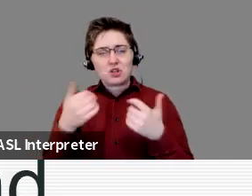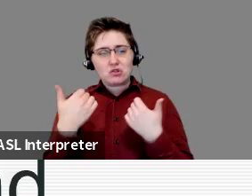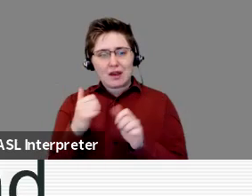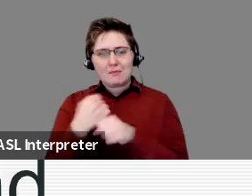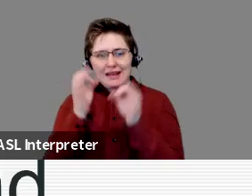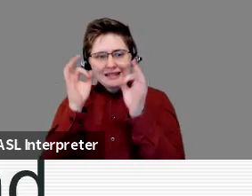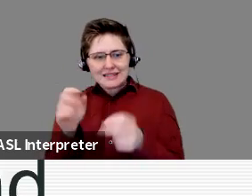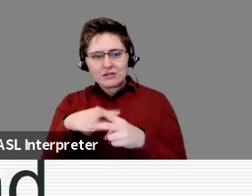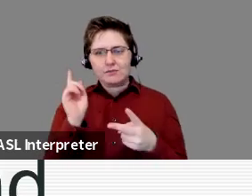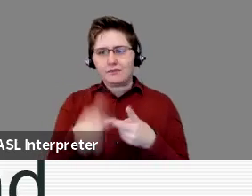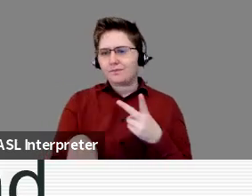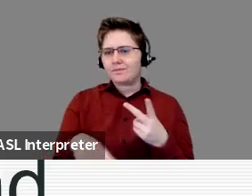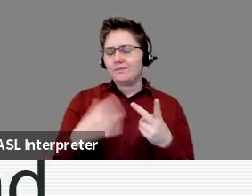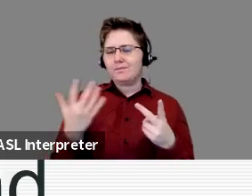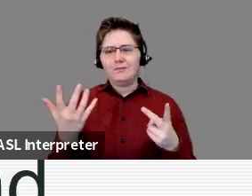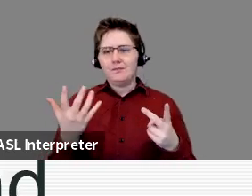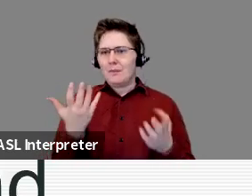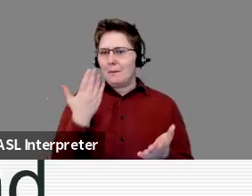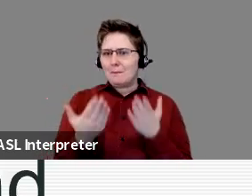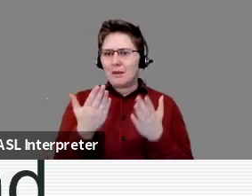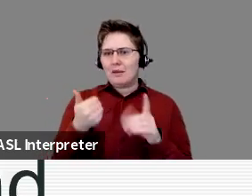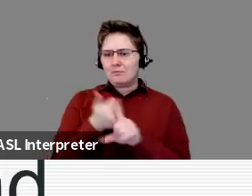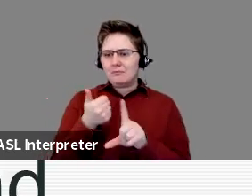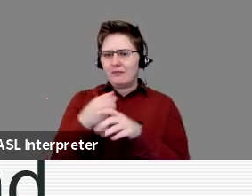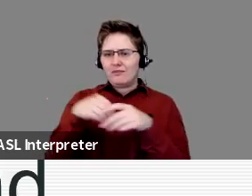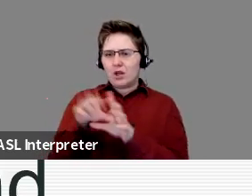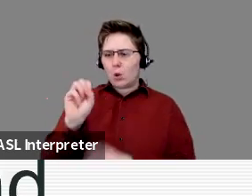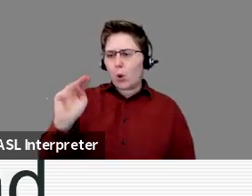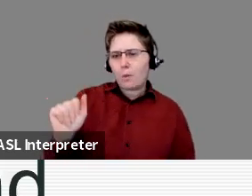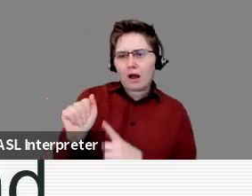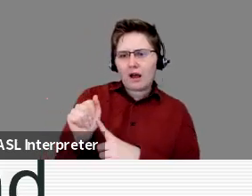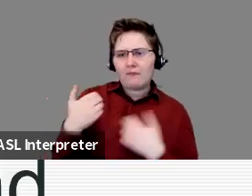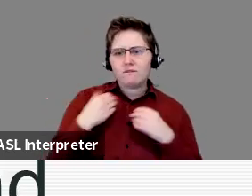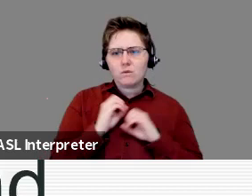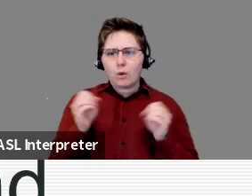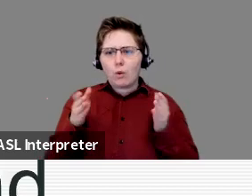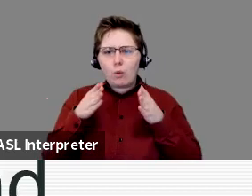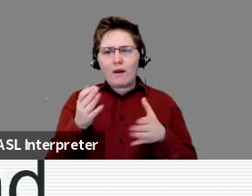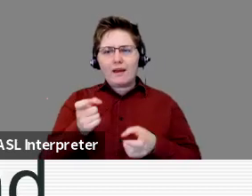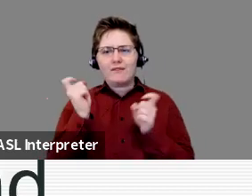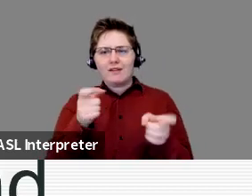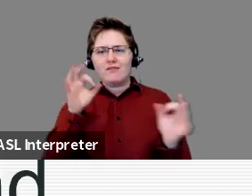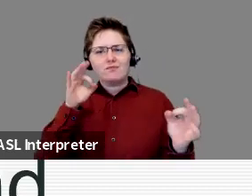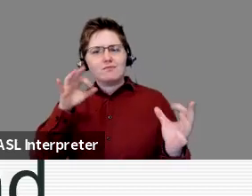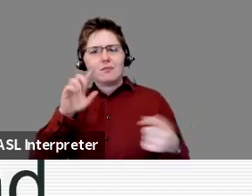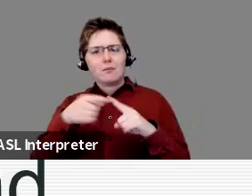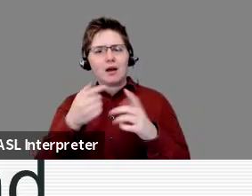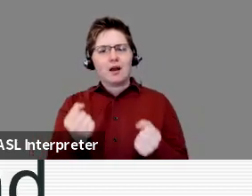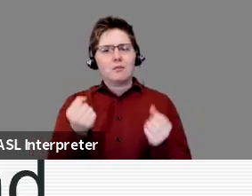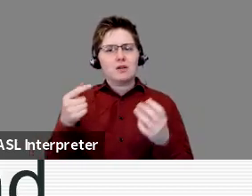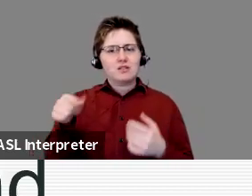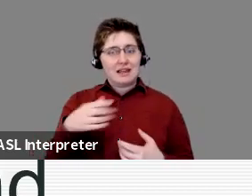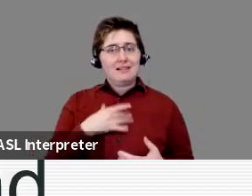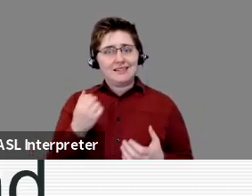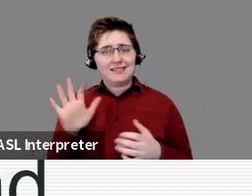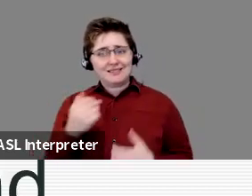for is maybe in a coma or something like that, and has no way of giving input on how much they might like their life,